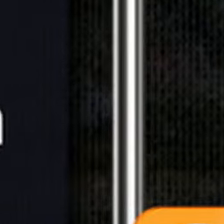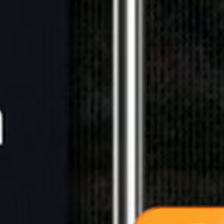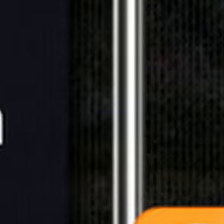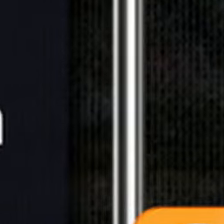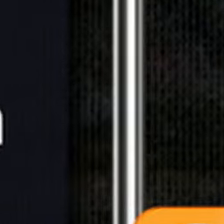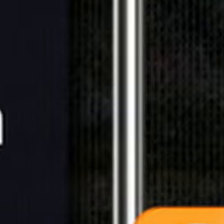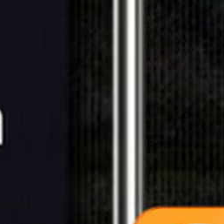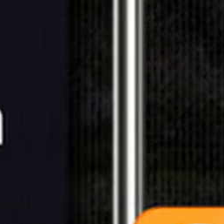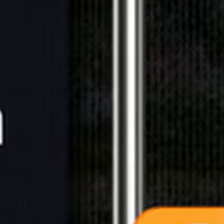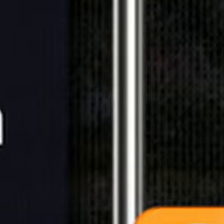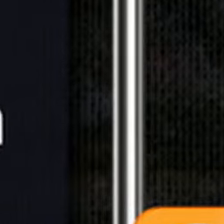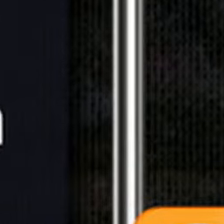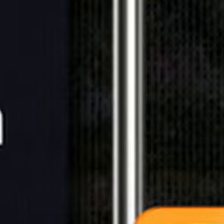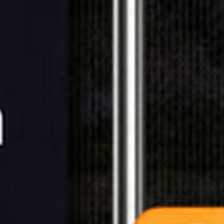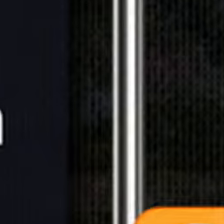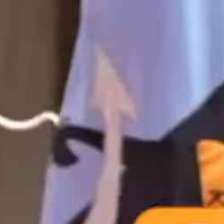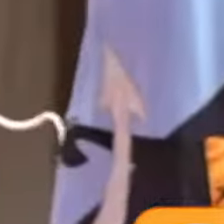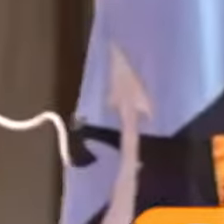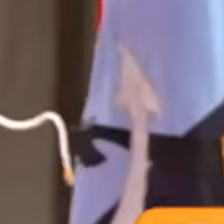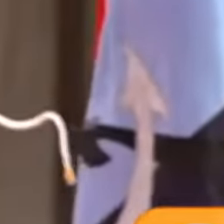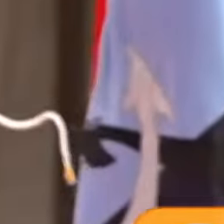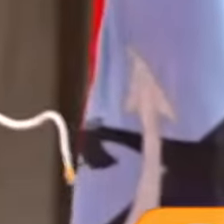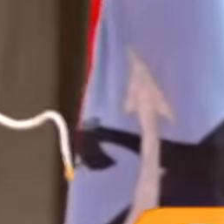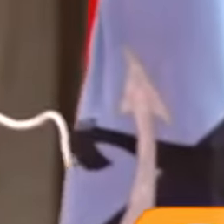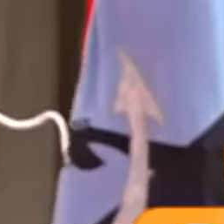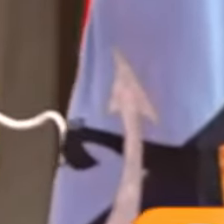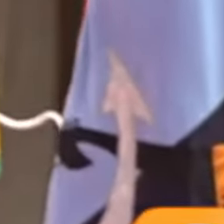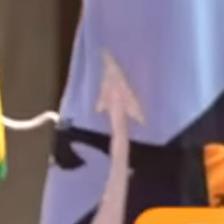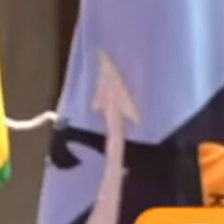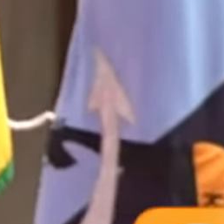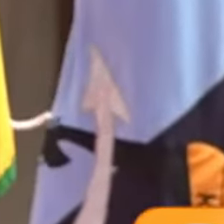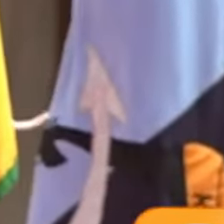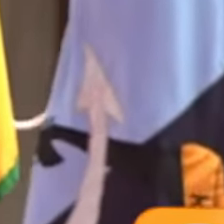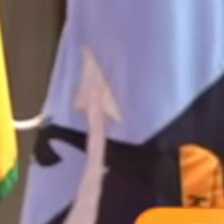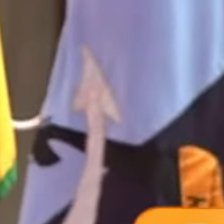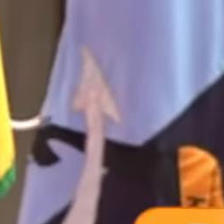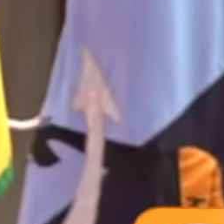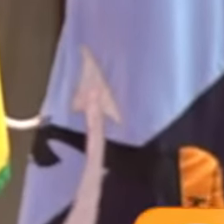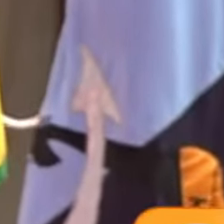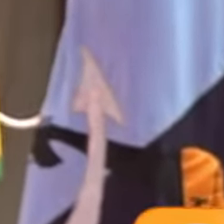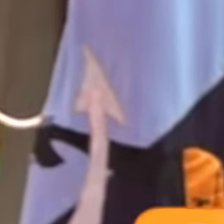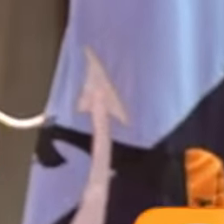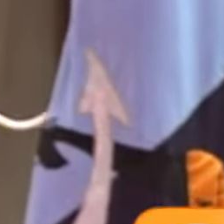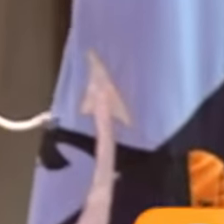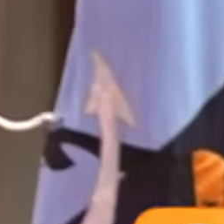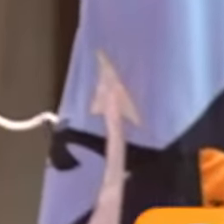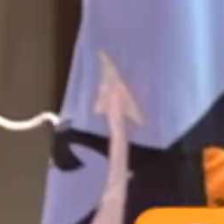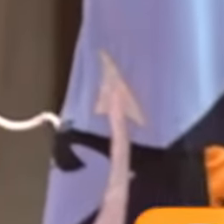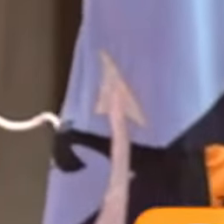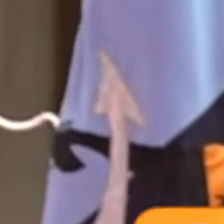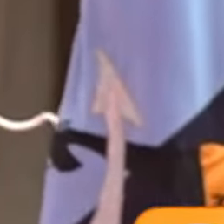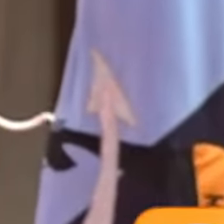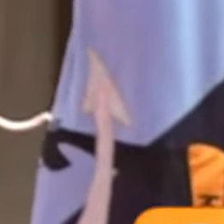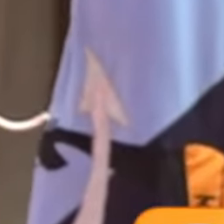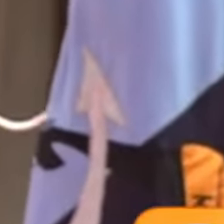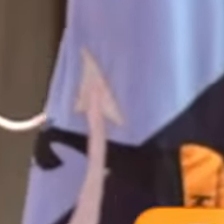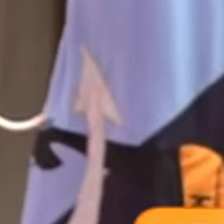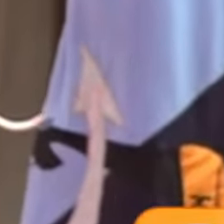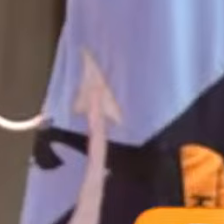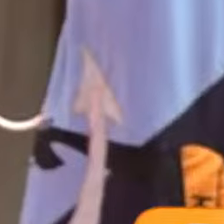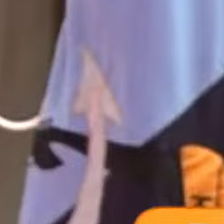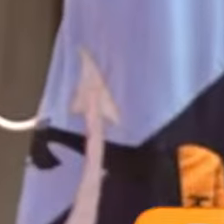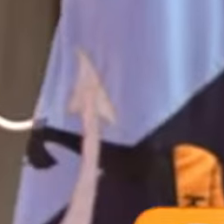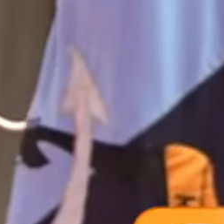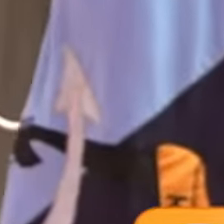through enhanced public-private partnerships. Tunataka kukubali ya kwamba nyumba ya ukulima ni ya muhimu. Hii city ya Eldoret